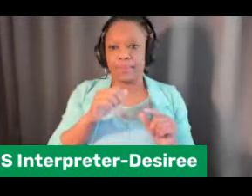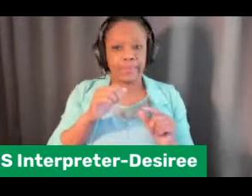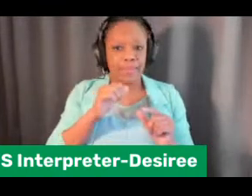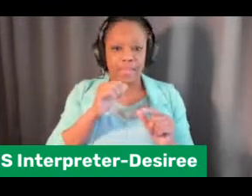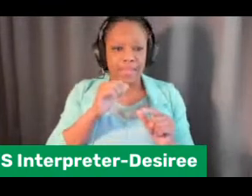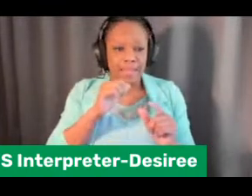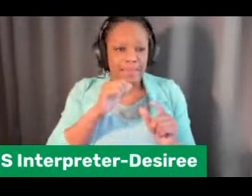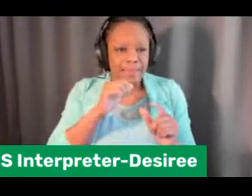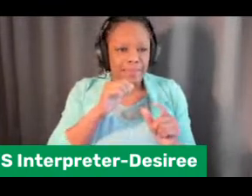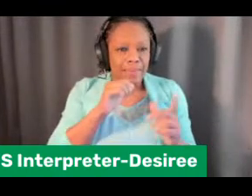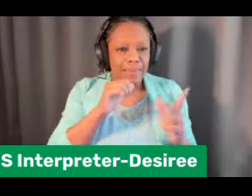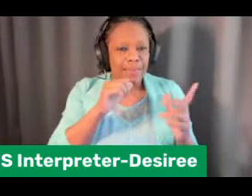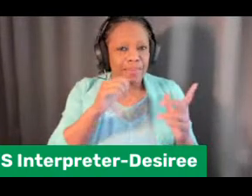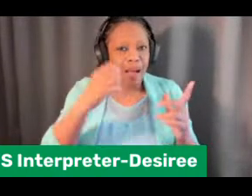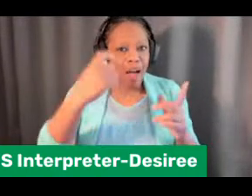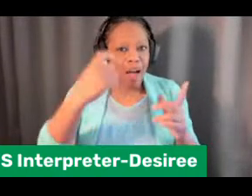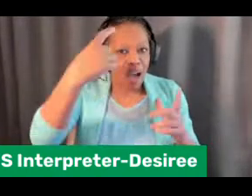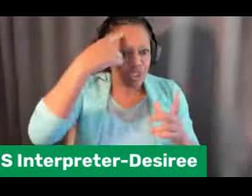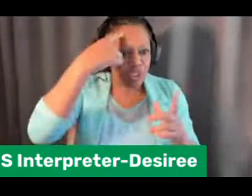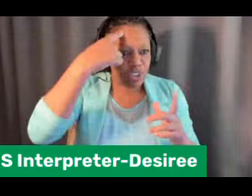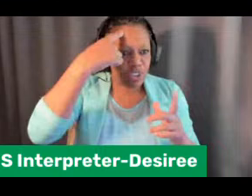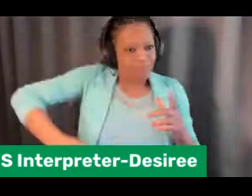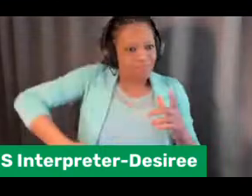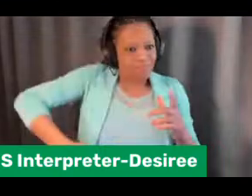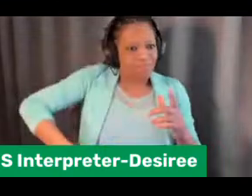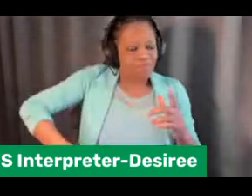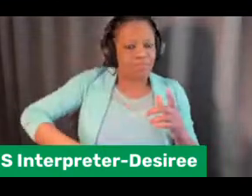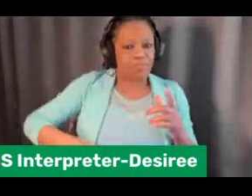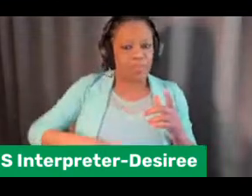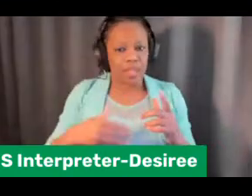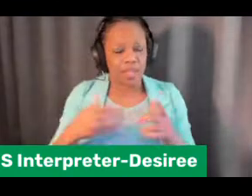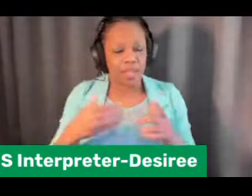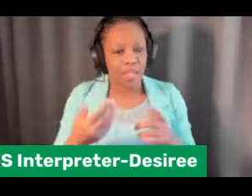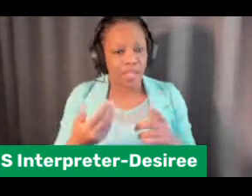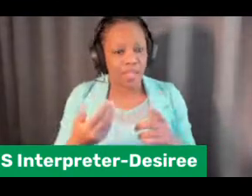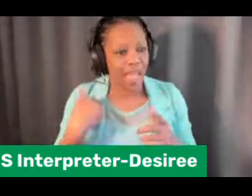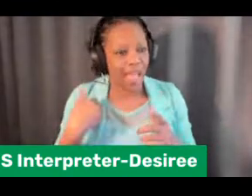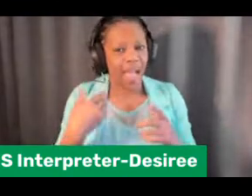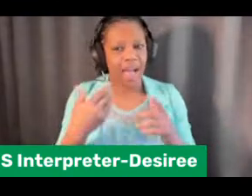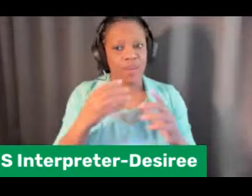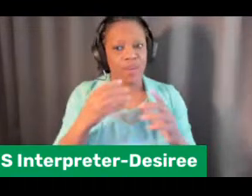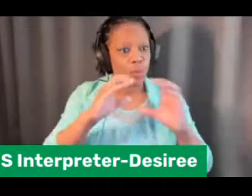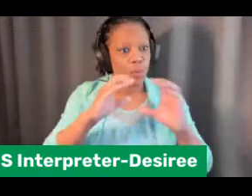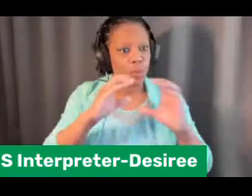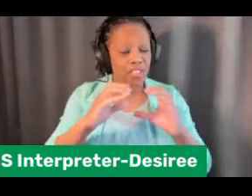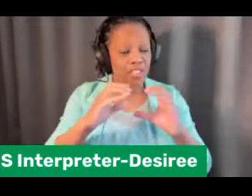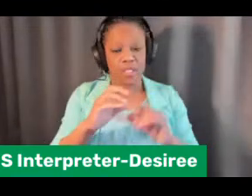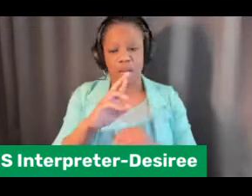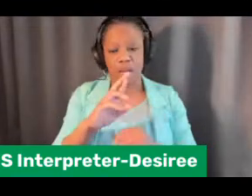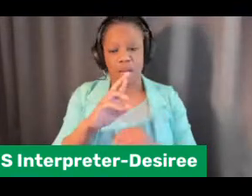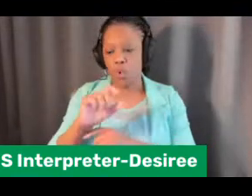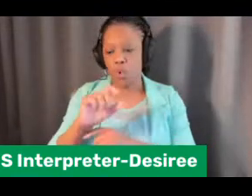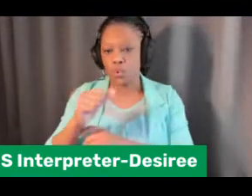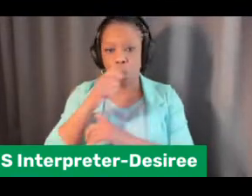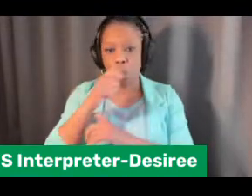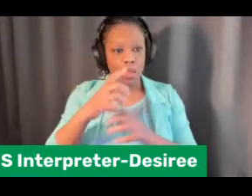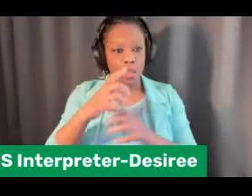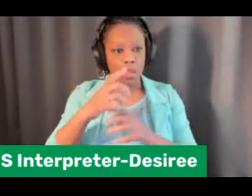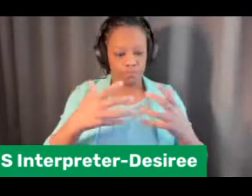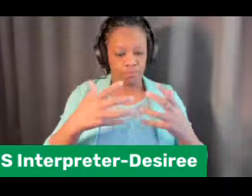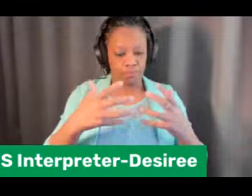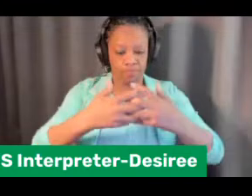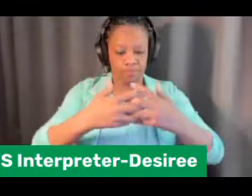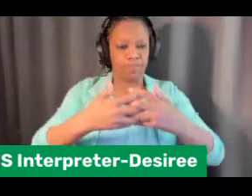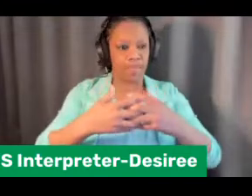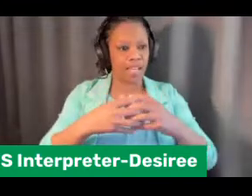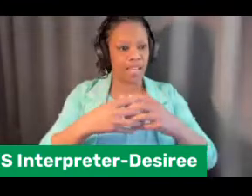They have these systems of communication in their roots that actually hold on to each other.